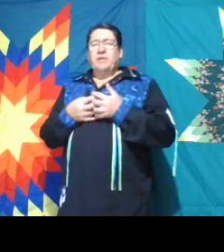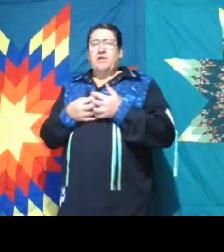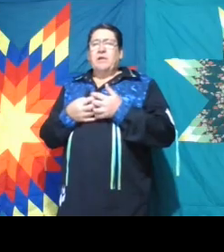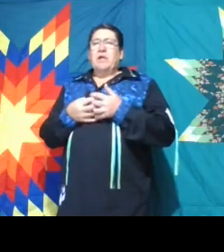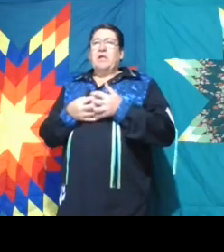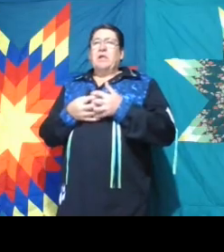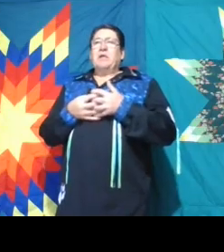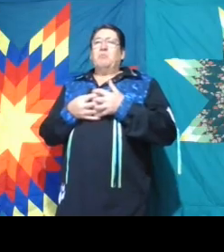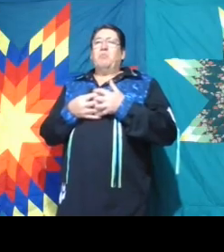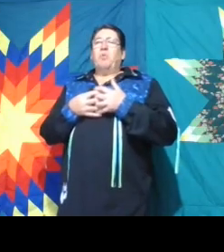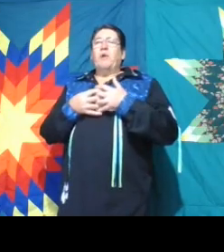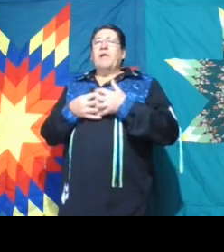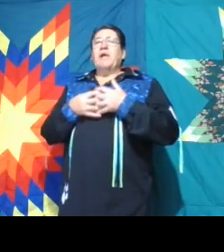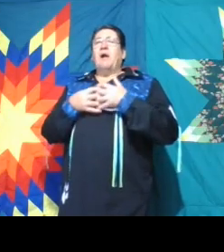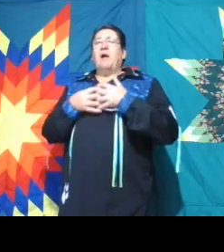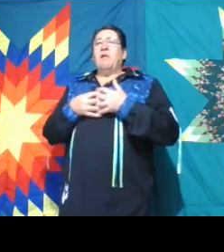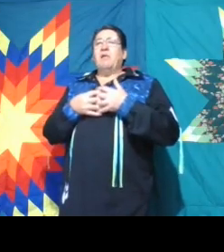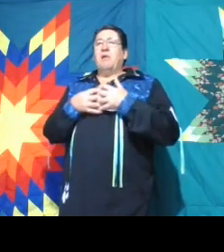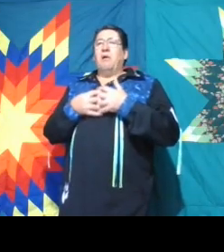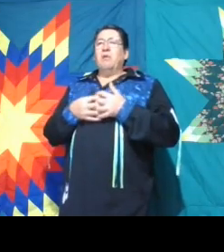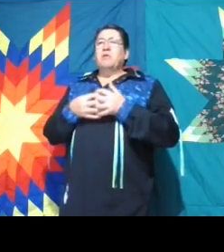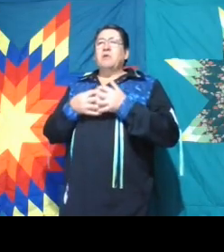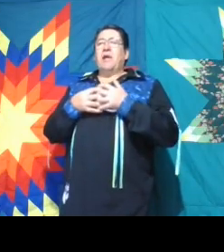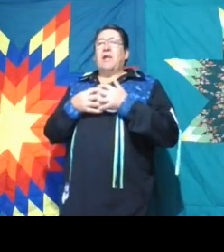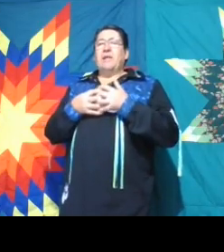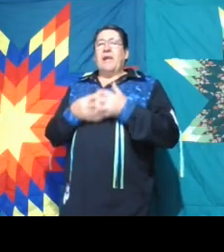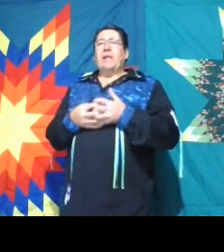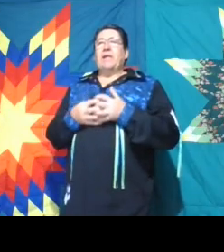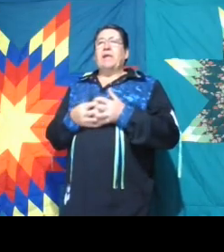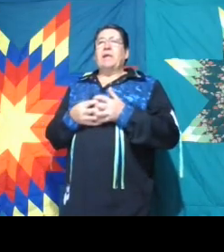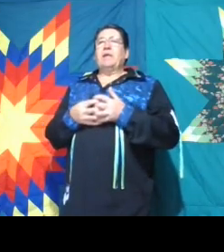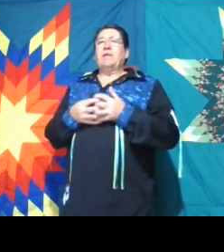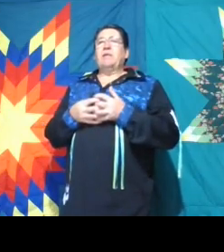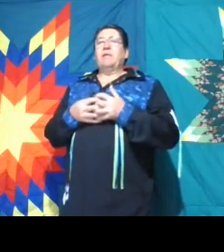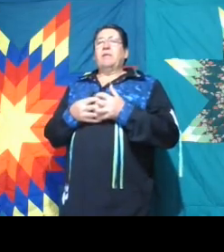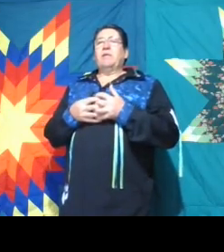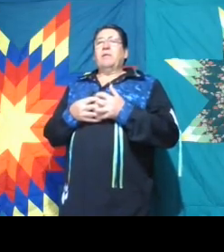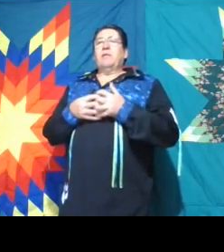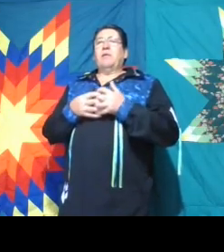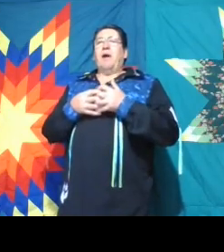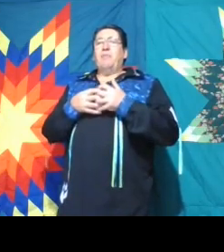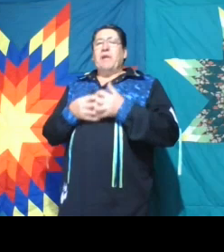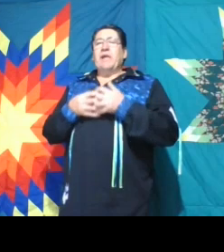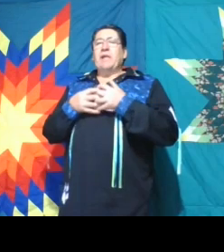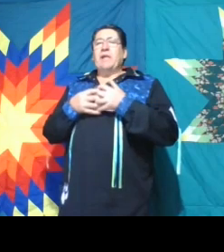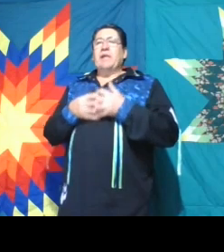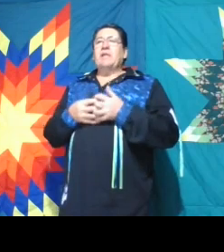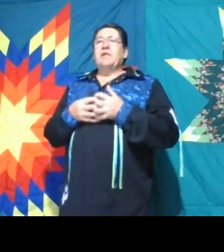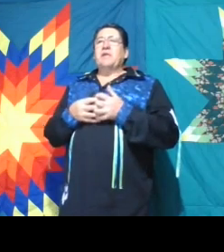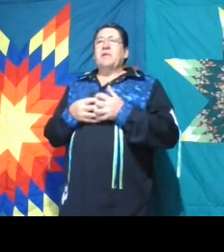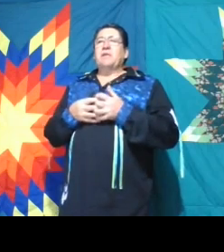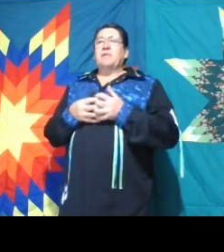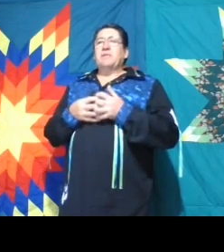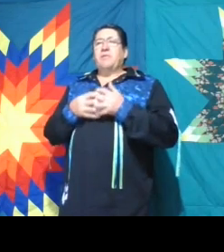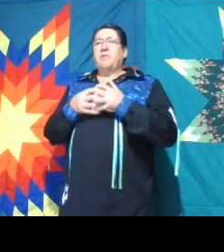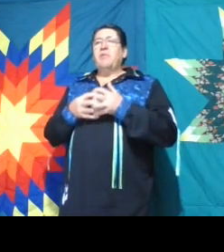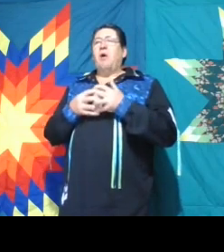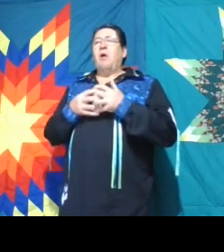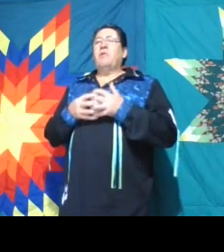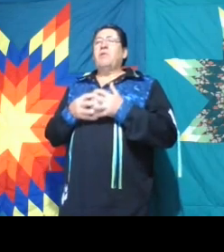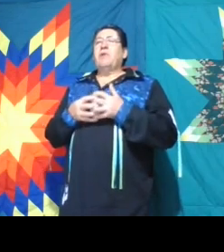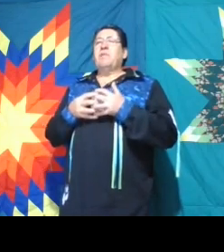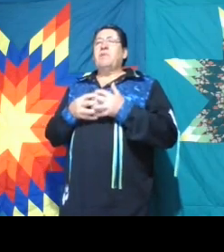us. But we get our cultural identity of being Indigenous